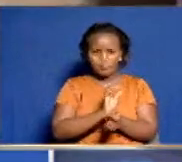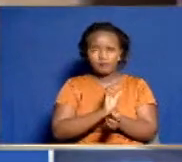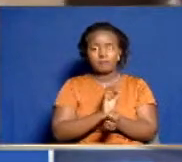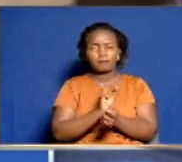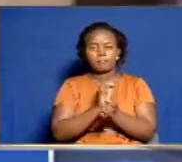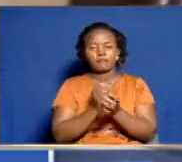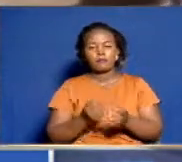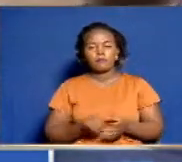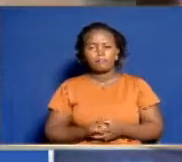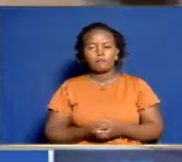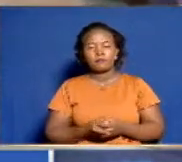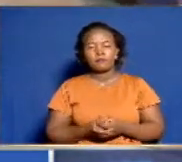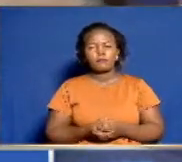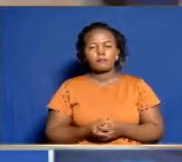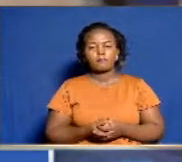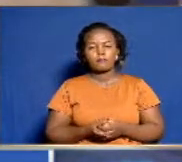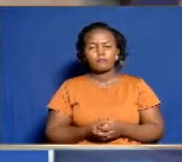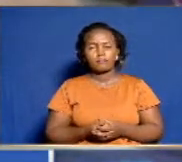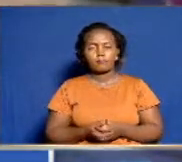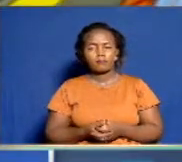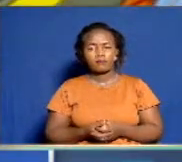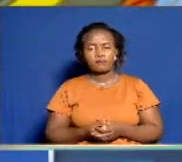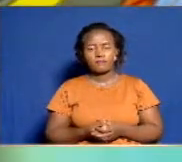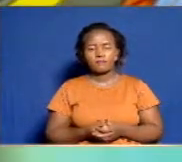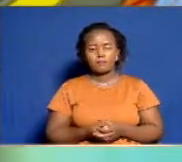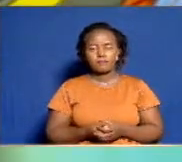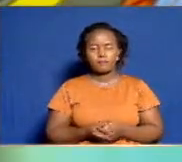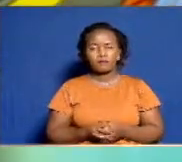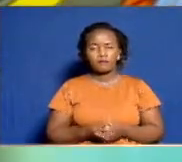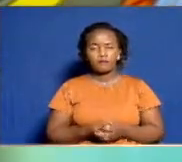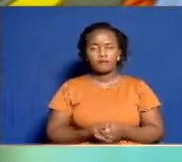Chumba reporting for Channel One News.